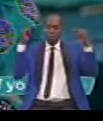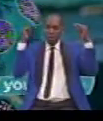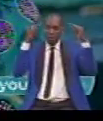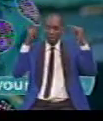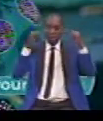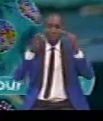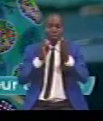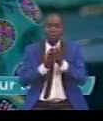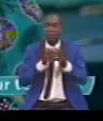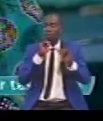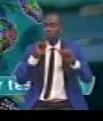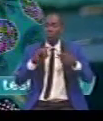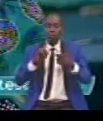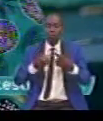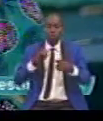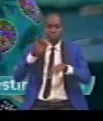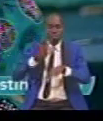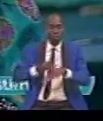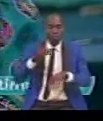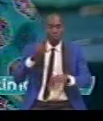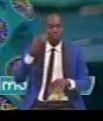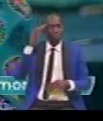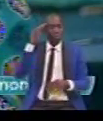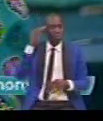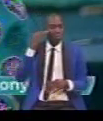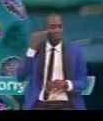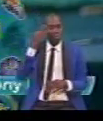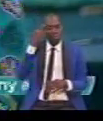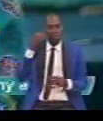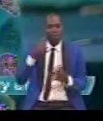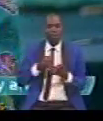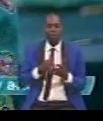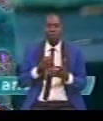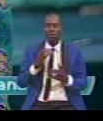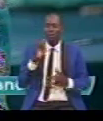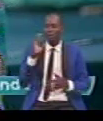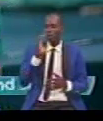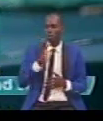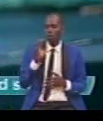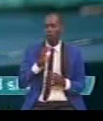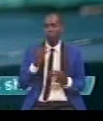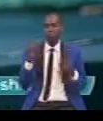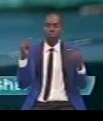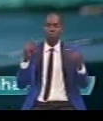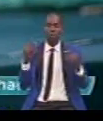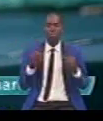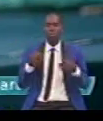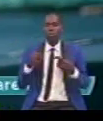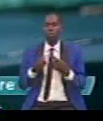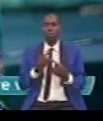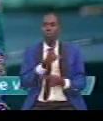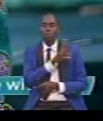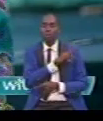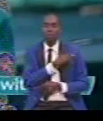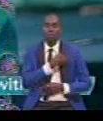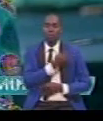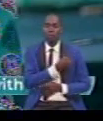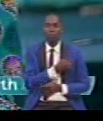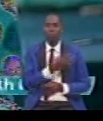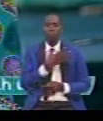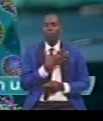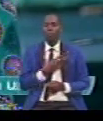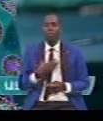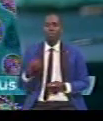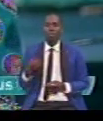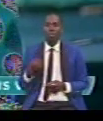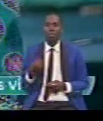touch my head and it was hot. So I went to the hospital, come Central Hospital, and I